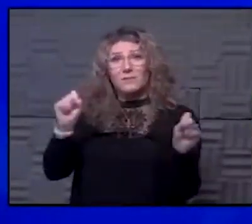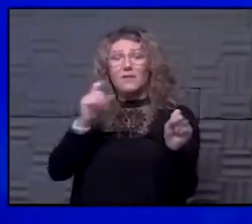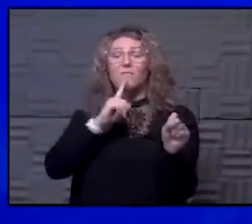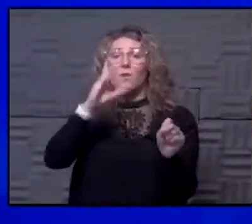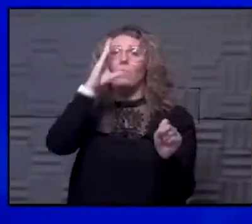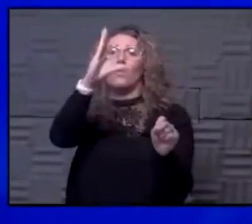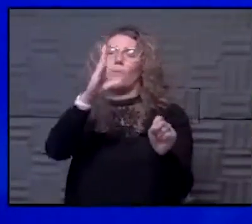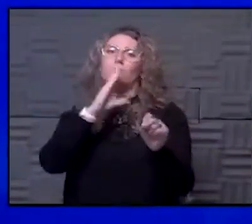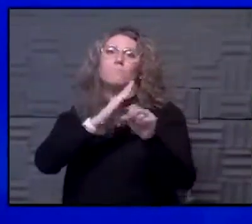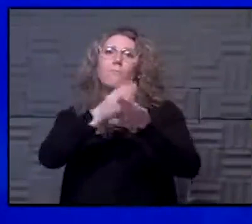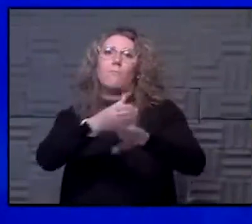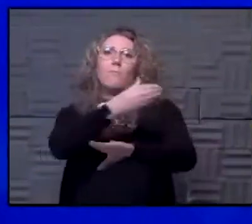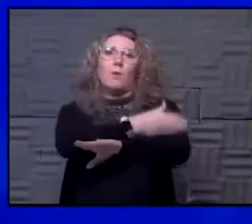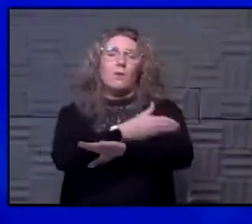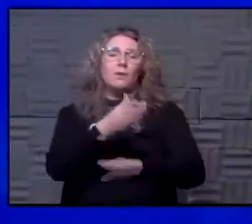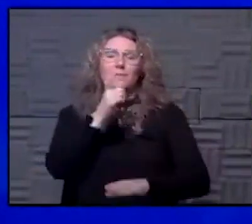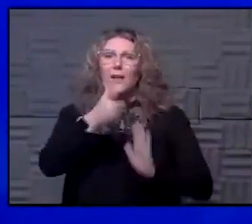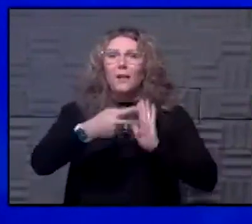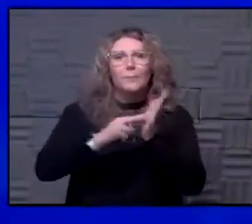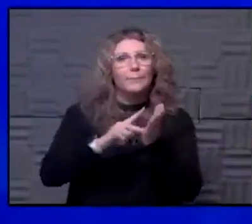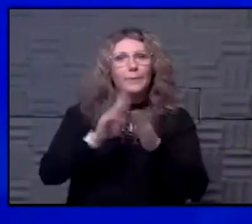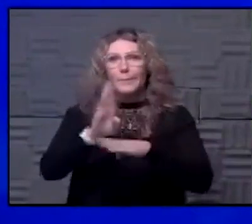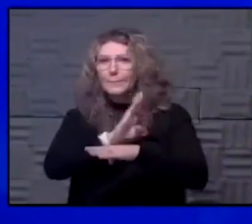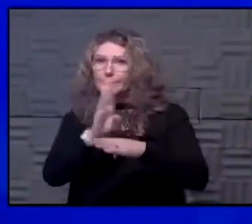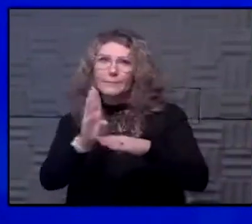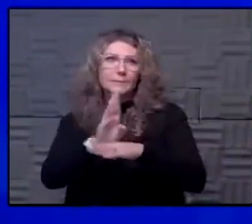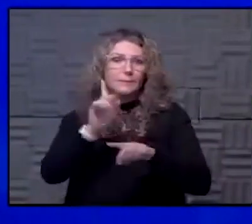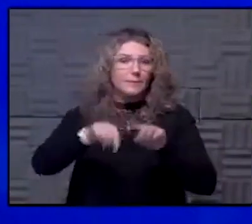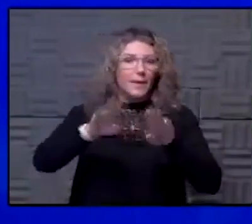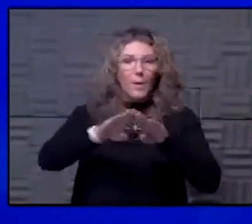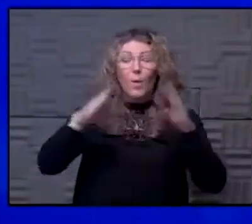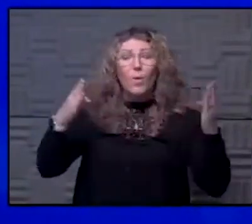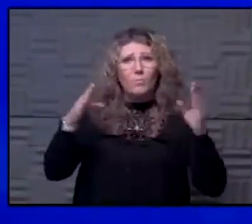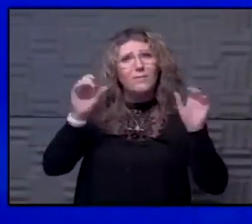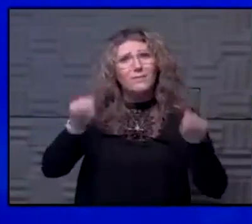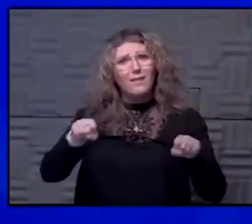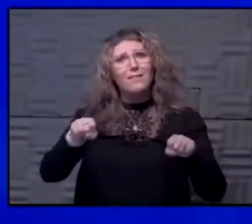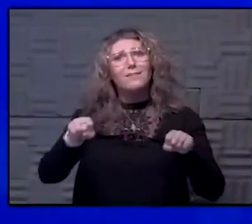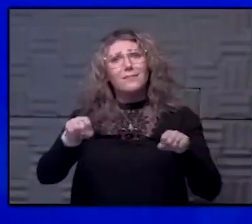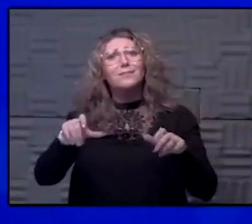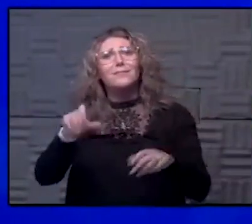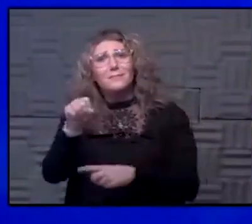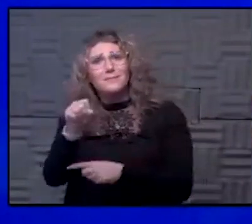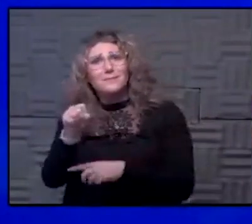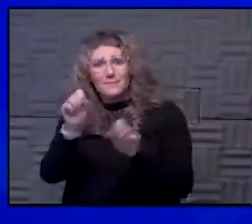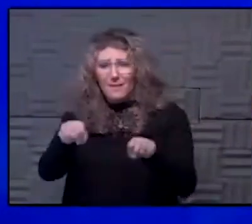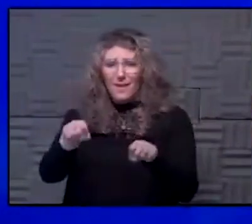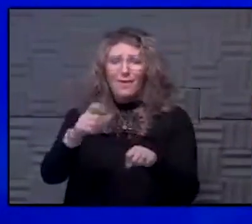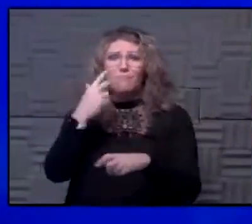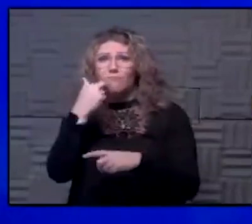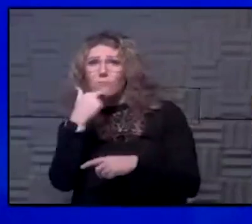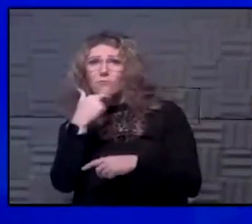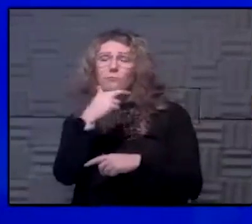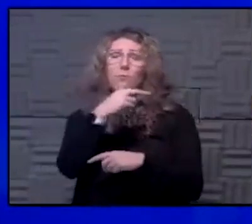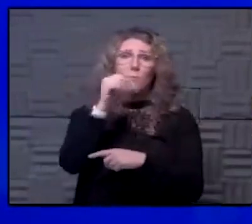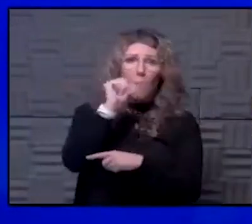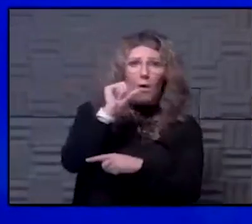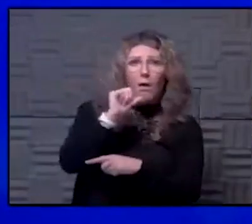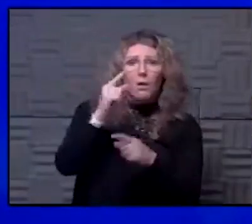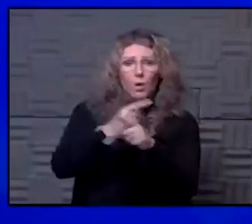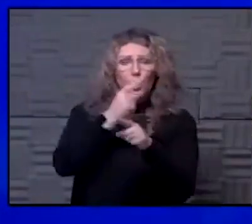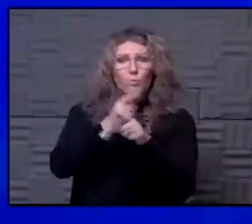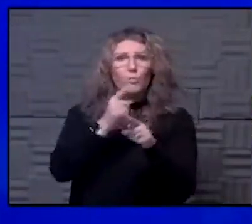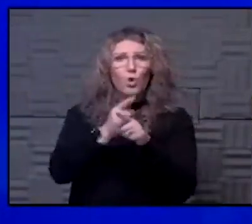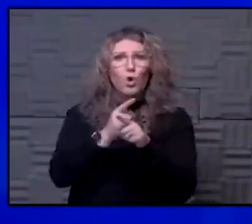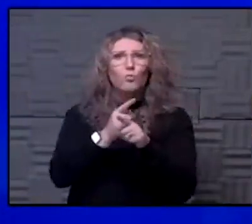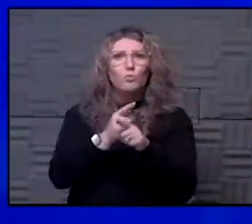better job. But that doesn't mean you can't have businesses open. You can have businesses open. You can have restaurants and bars open, appropriately distanced.